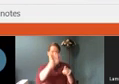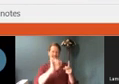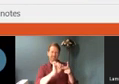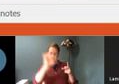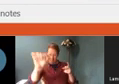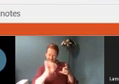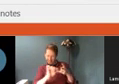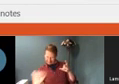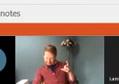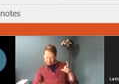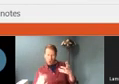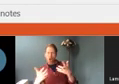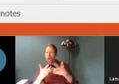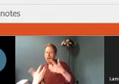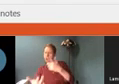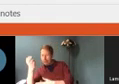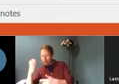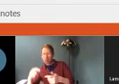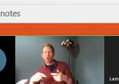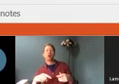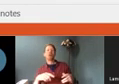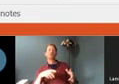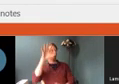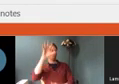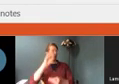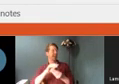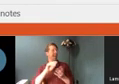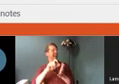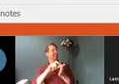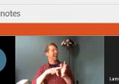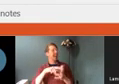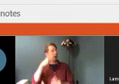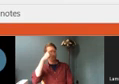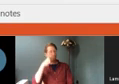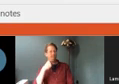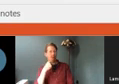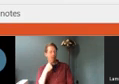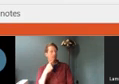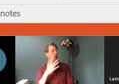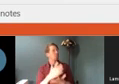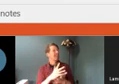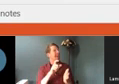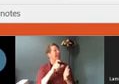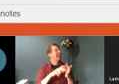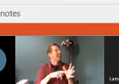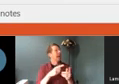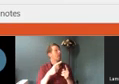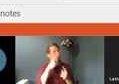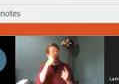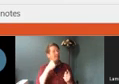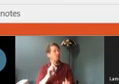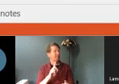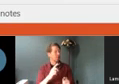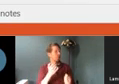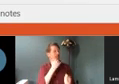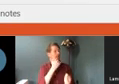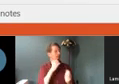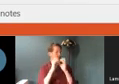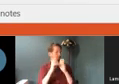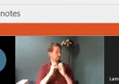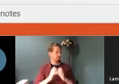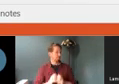were discovered. So the DNA profile is actually nothing more than a string of numbers. For each marker that we look at, we